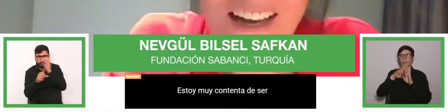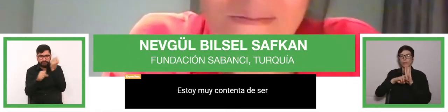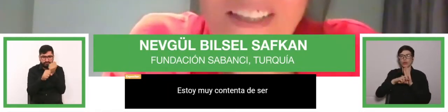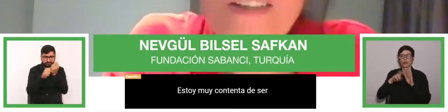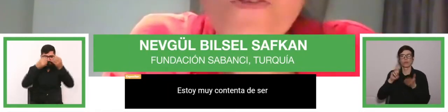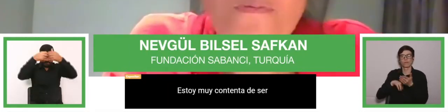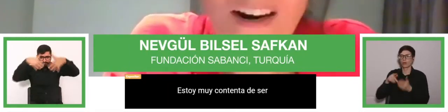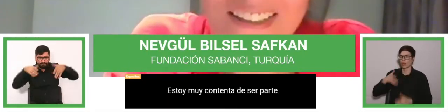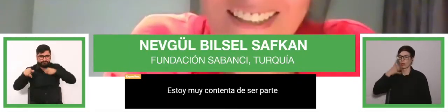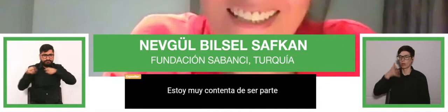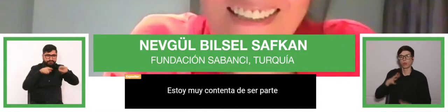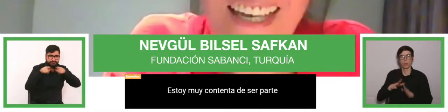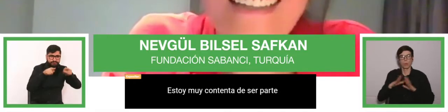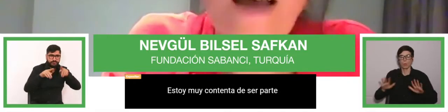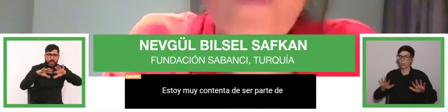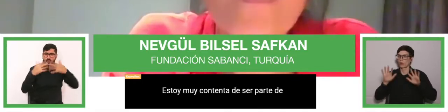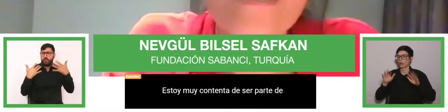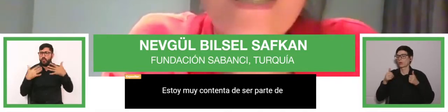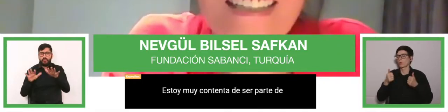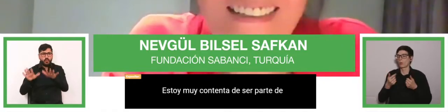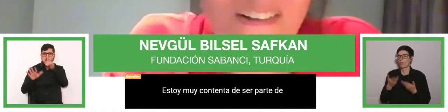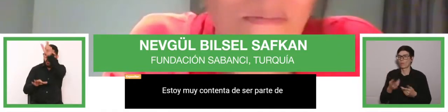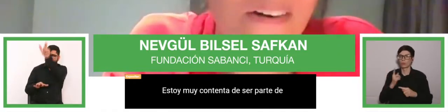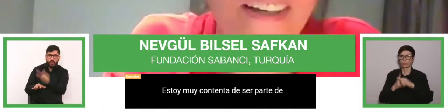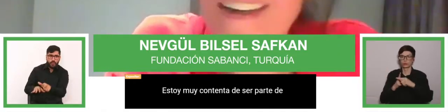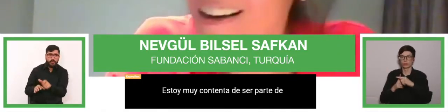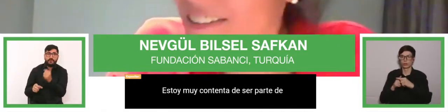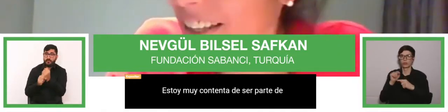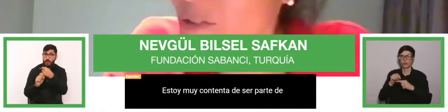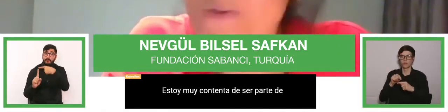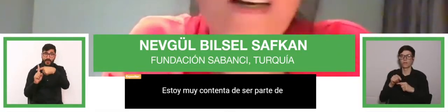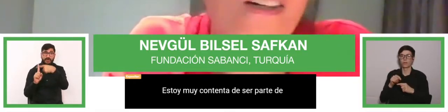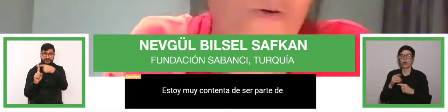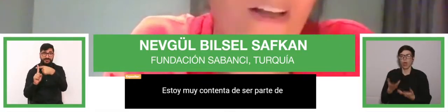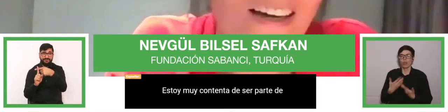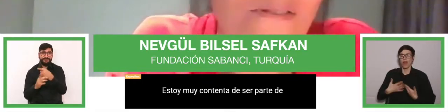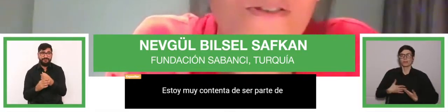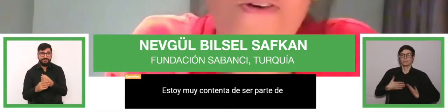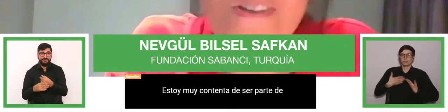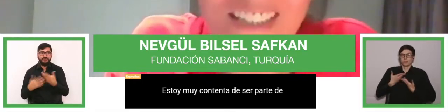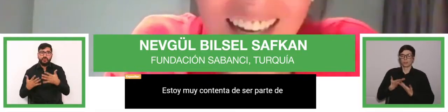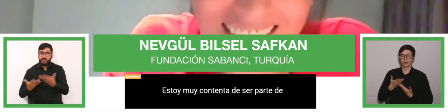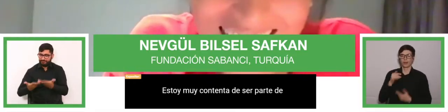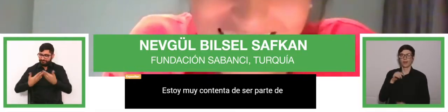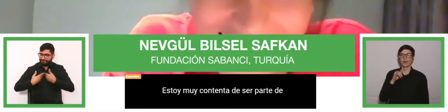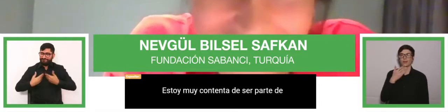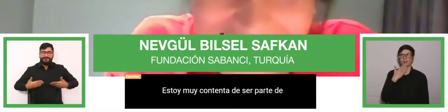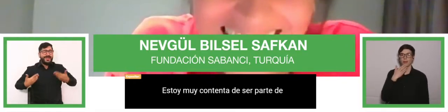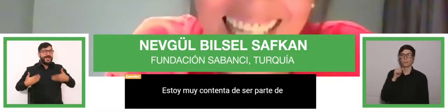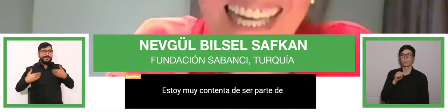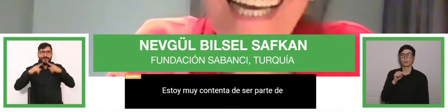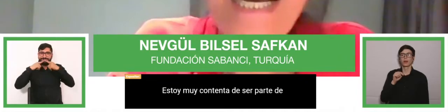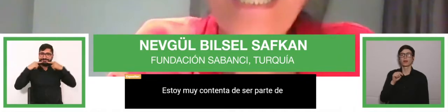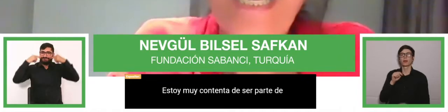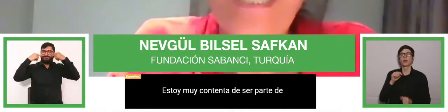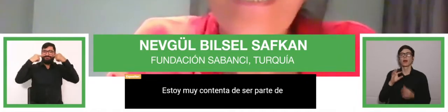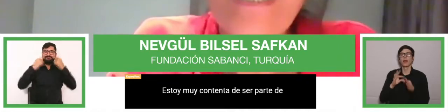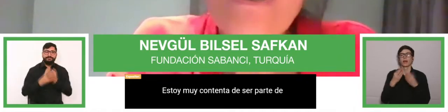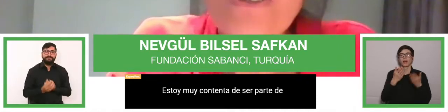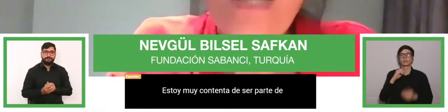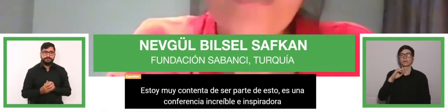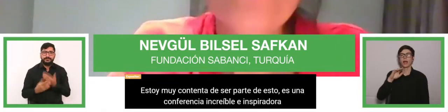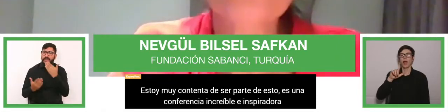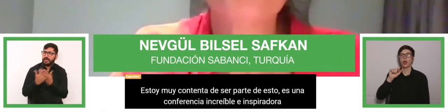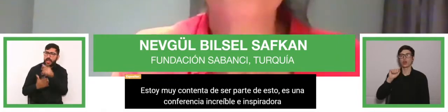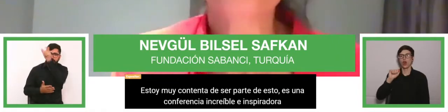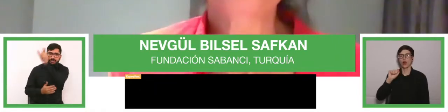all the time. Thank you, Martin. And now we are in Latin America. Thank you, Carola, for organizing it.